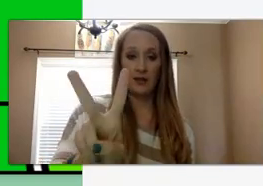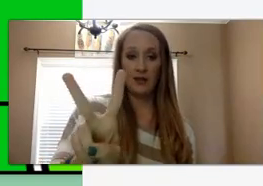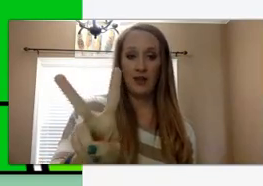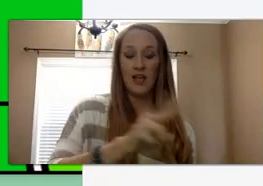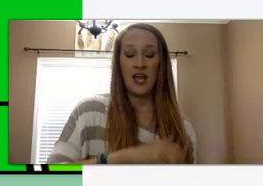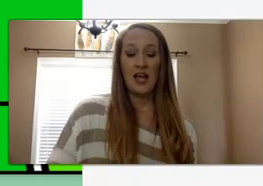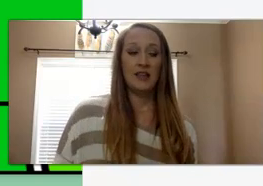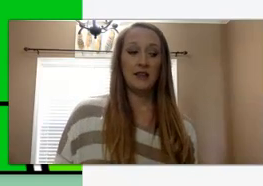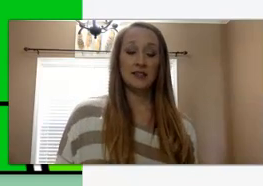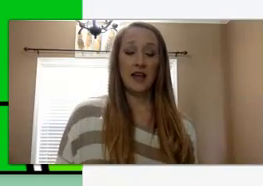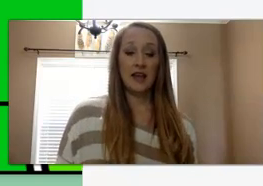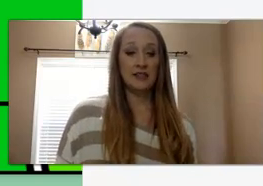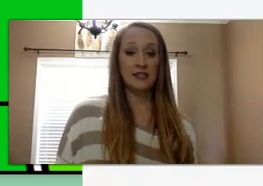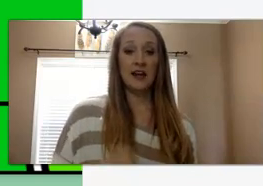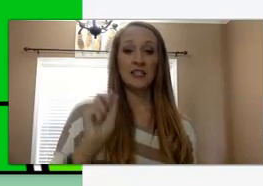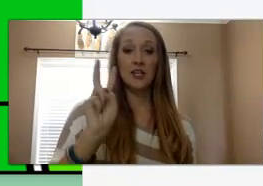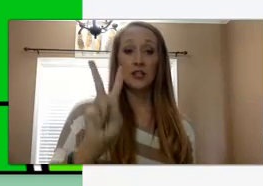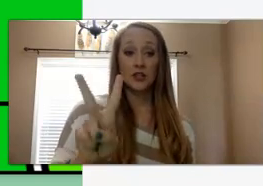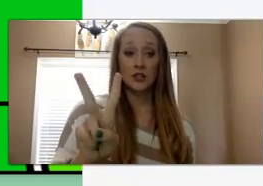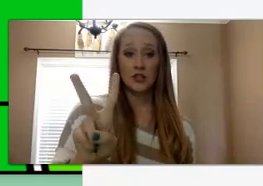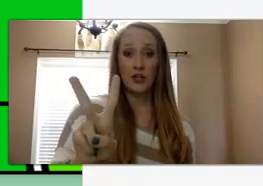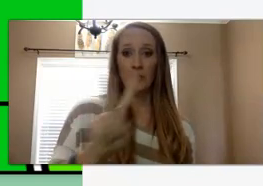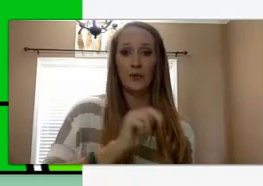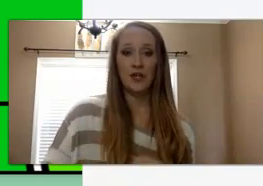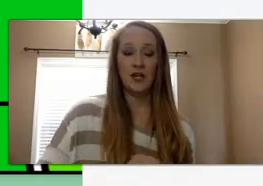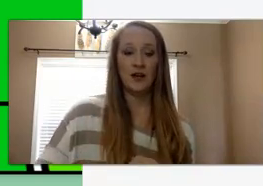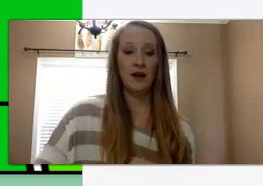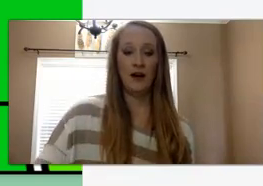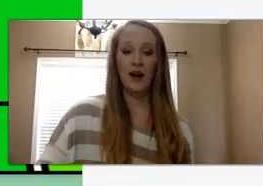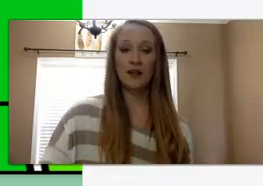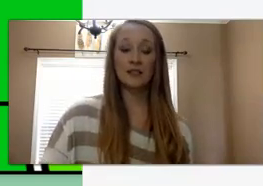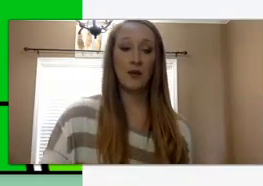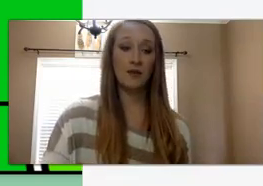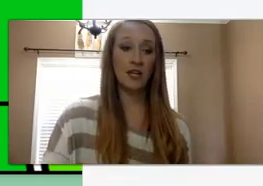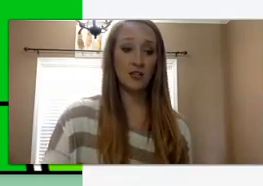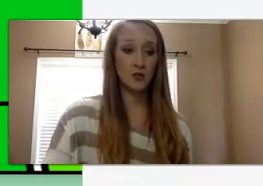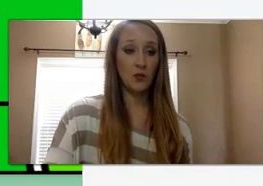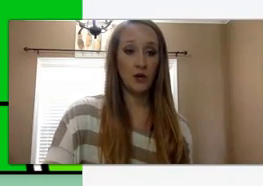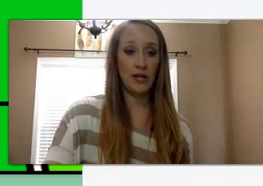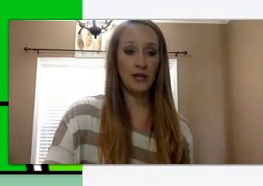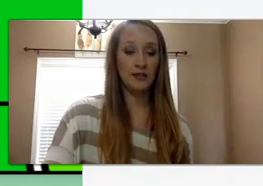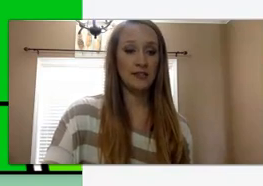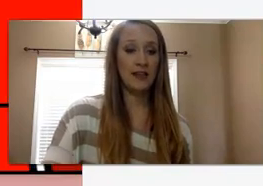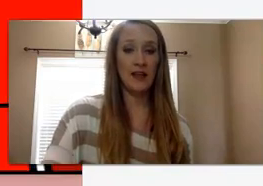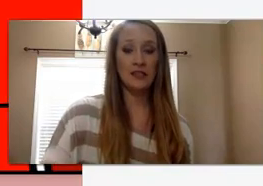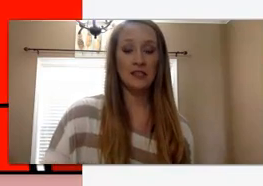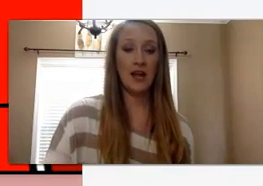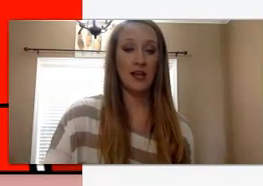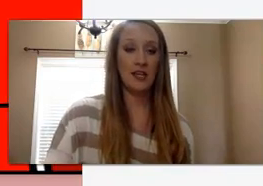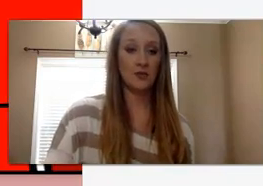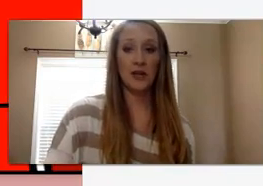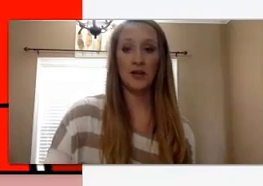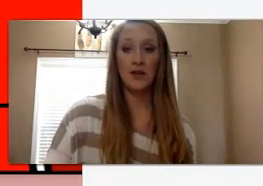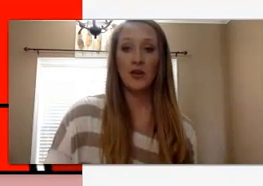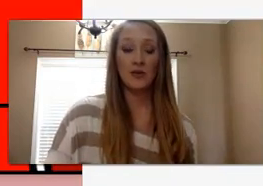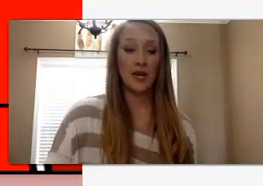me. And let's say it and sign it. 2. All right, let's go over each one. Say and sign